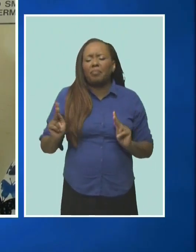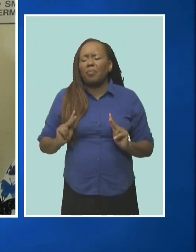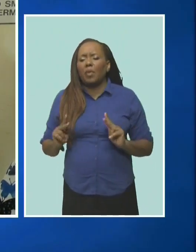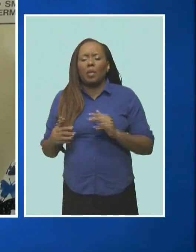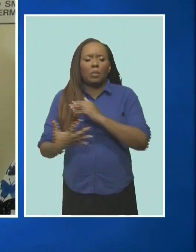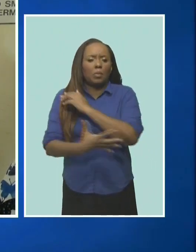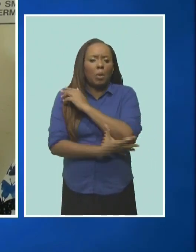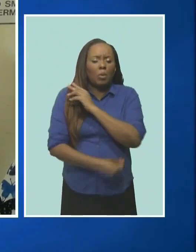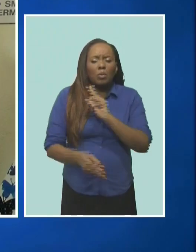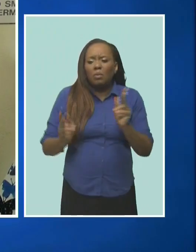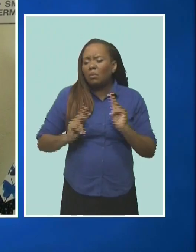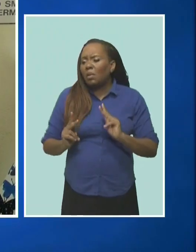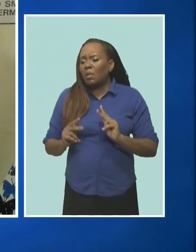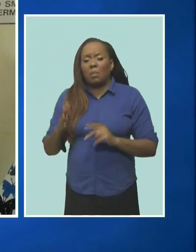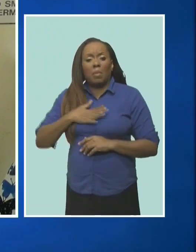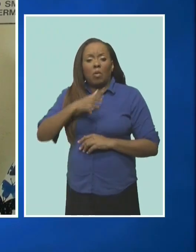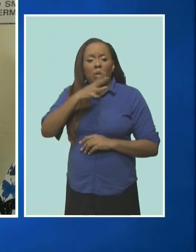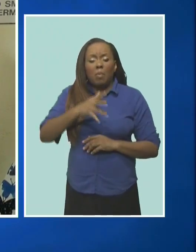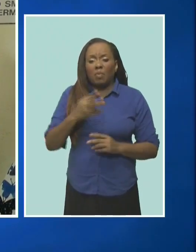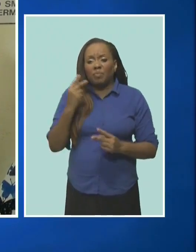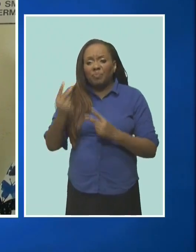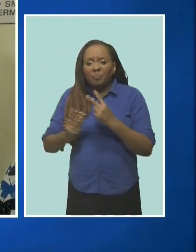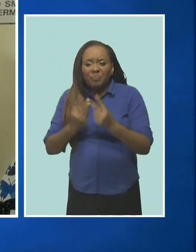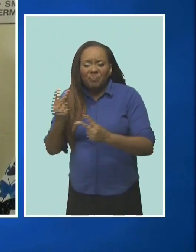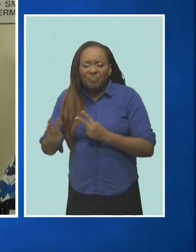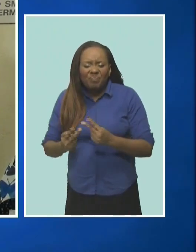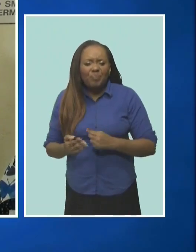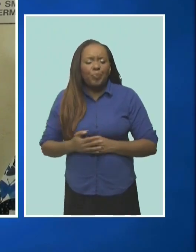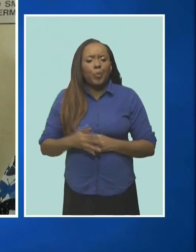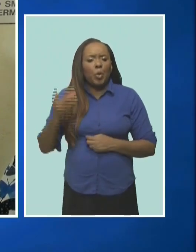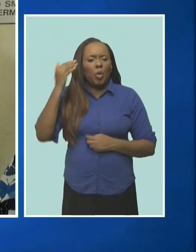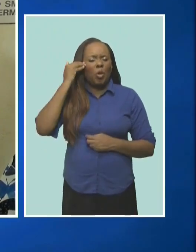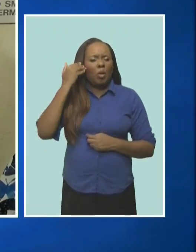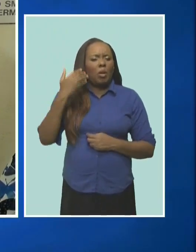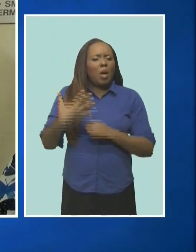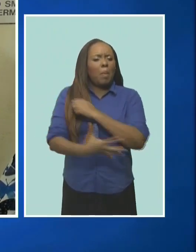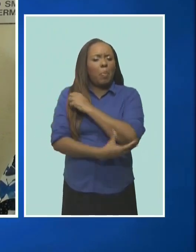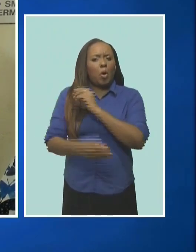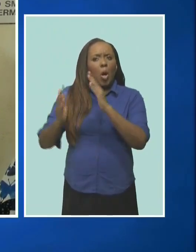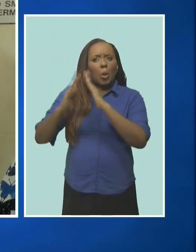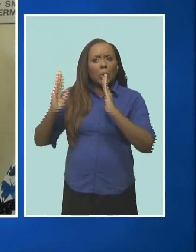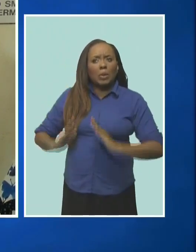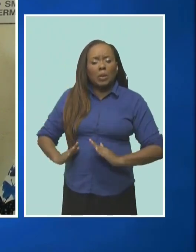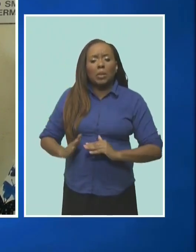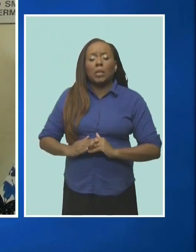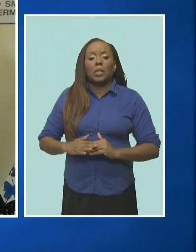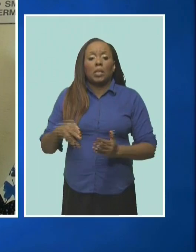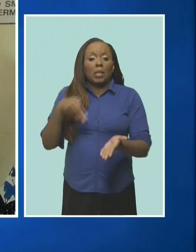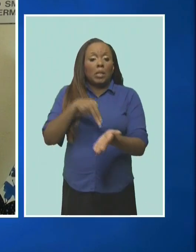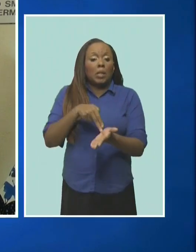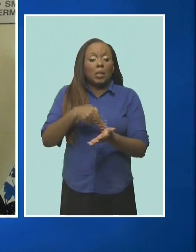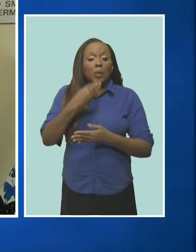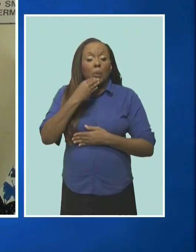underprivileged, whether in what we would have called the poor houses, nursing homes,